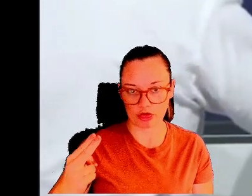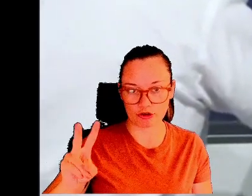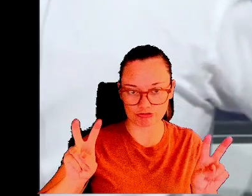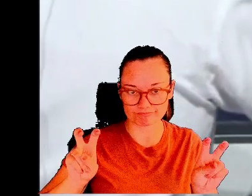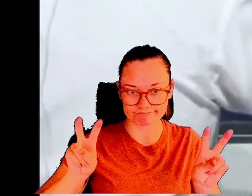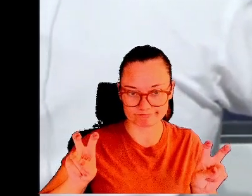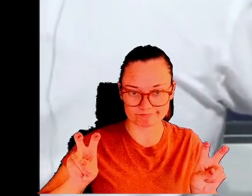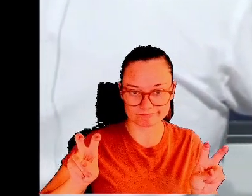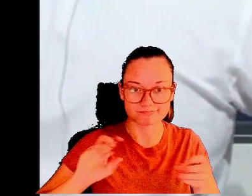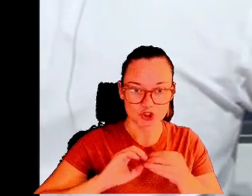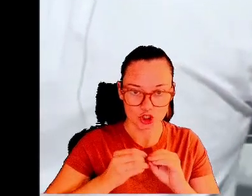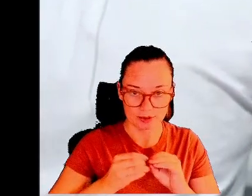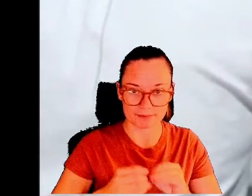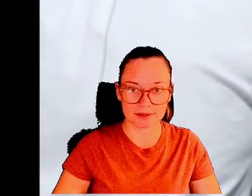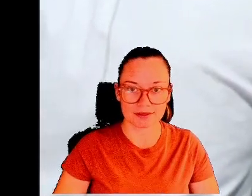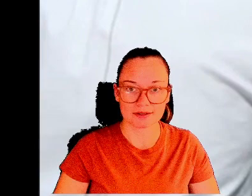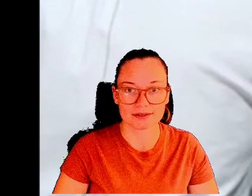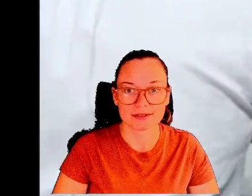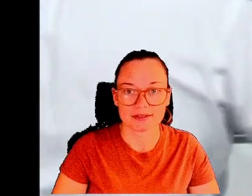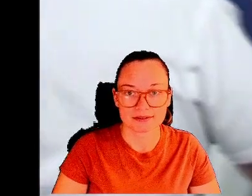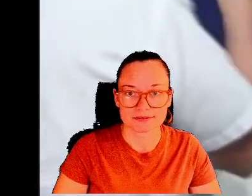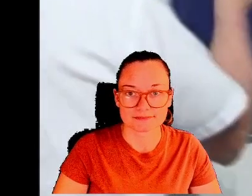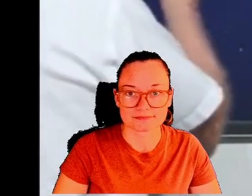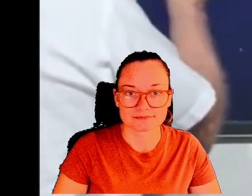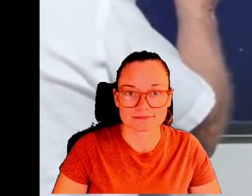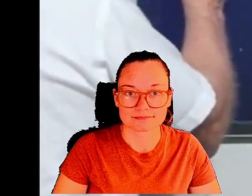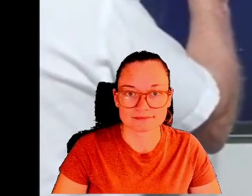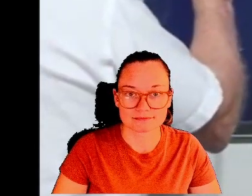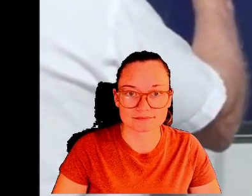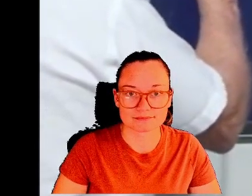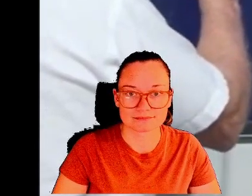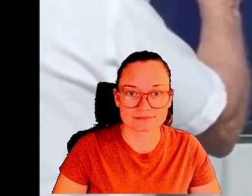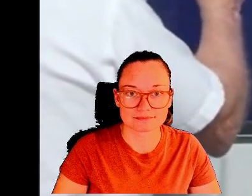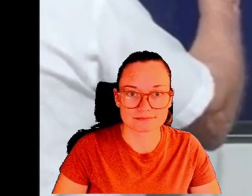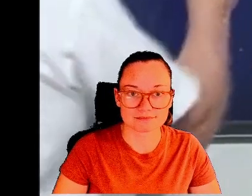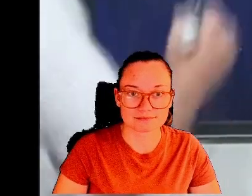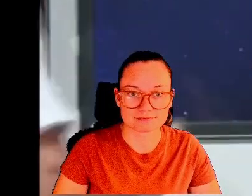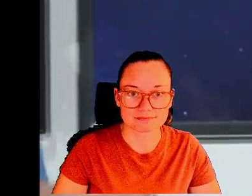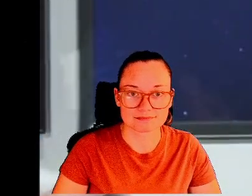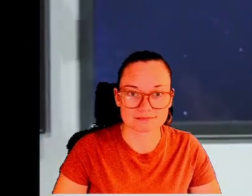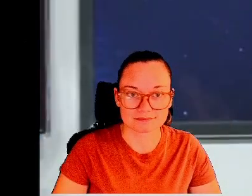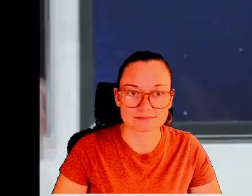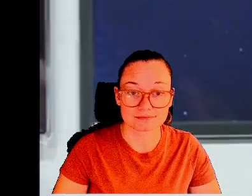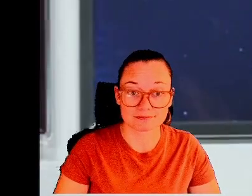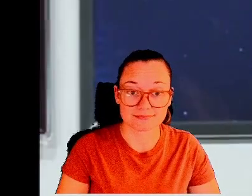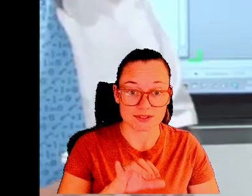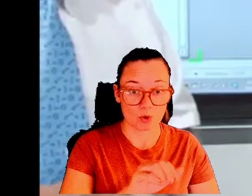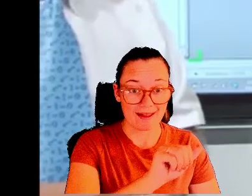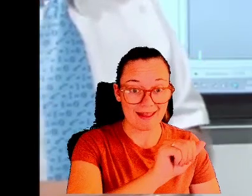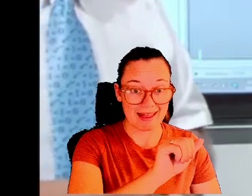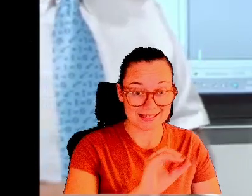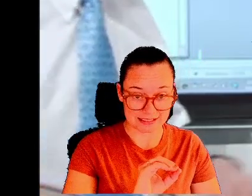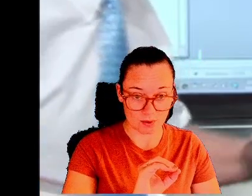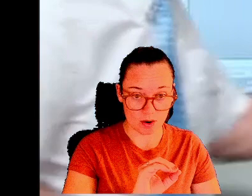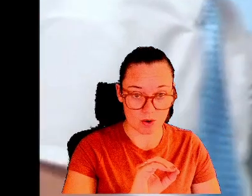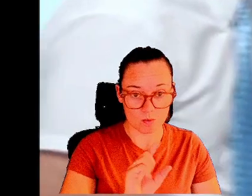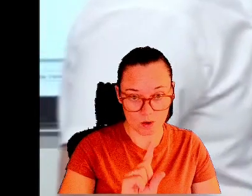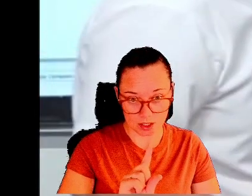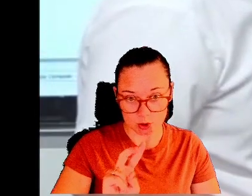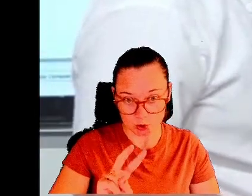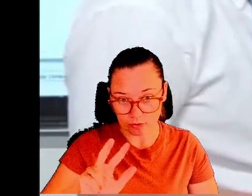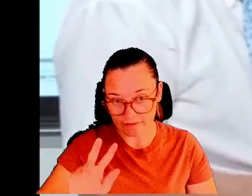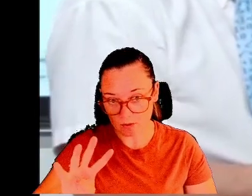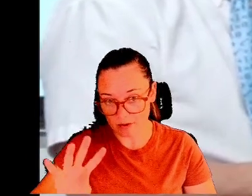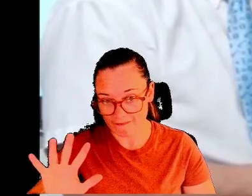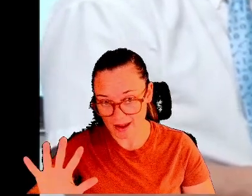the second term, the third term, the fourth term. So the one in front of it is the 0th term, and that's our y-intercept, and